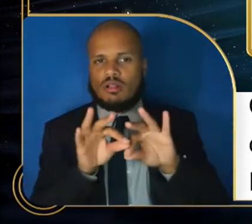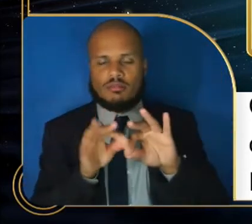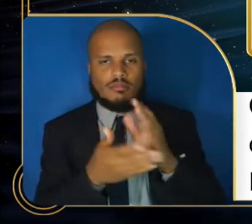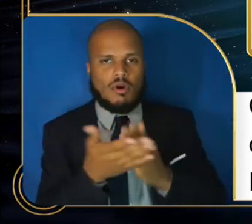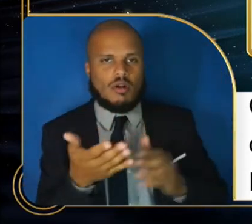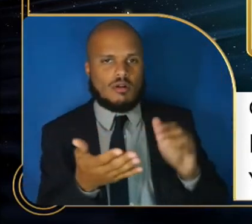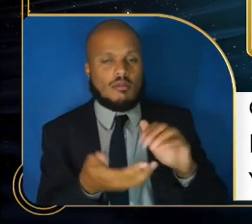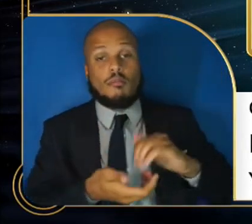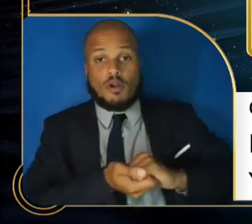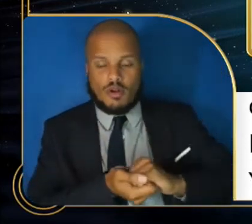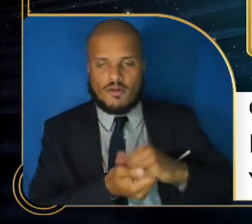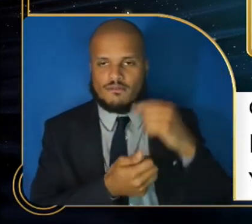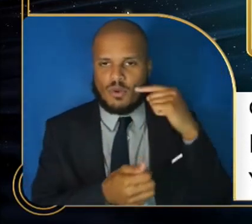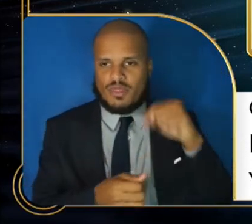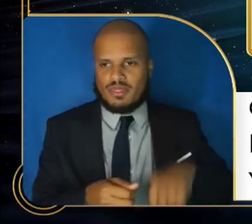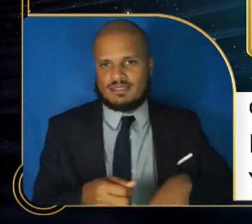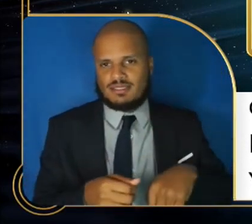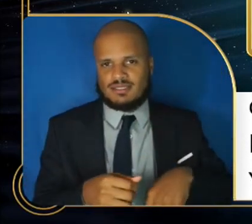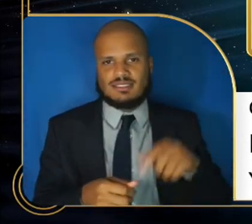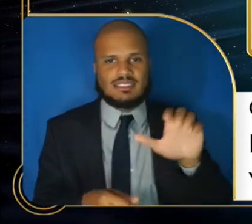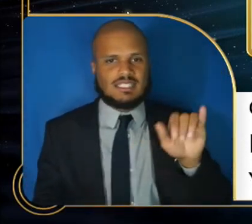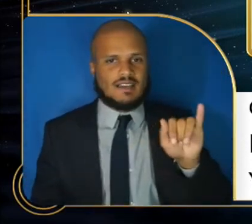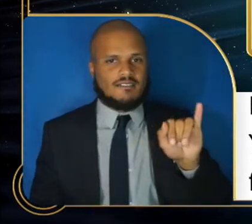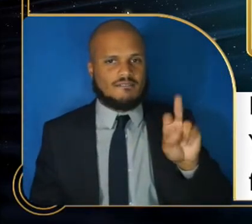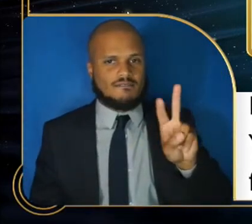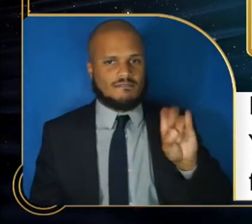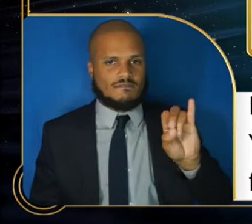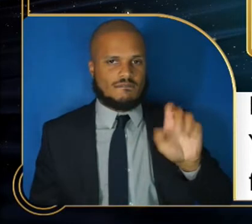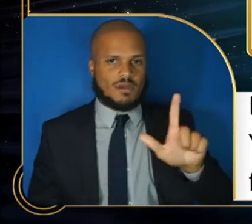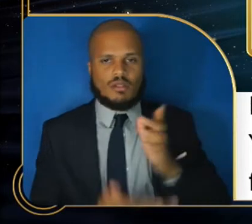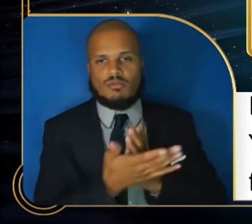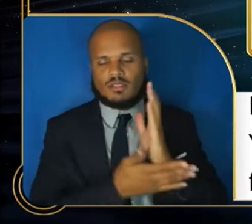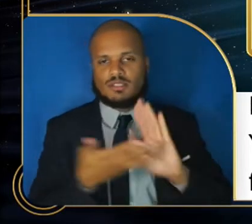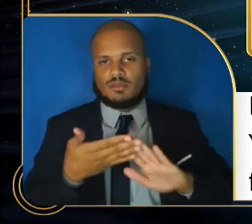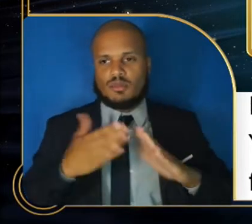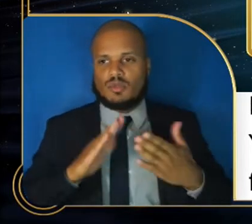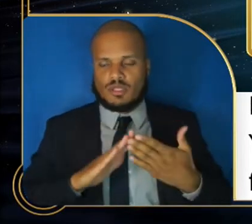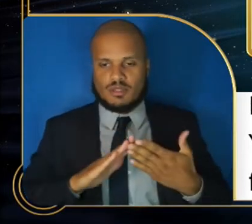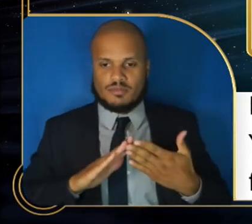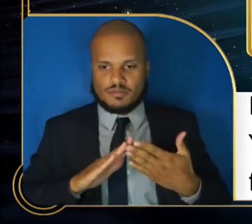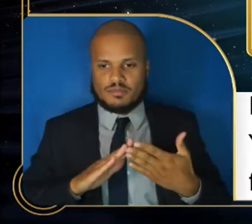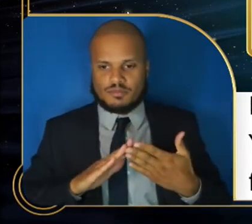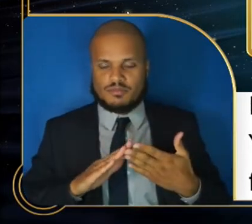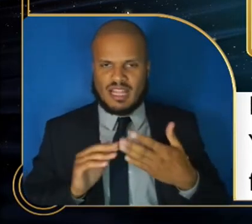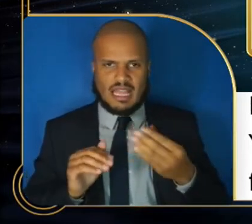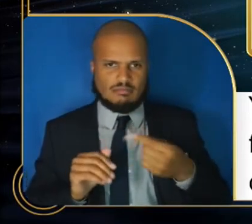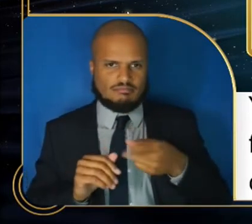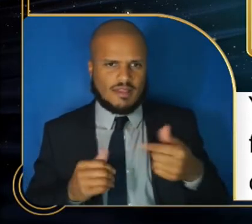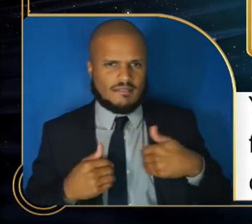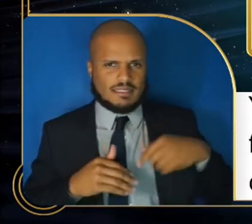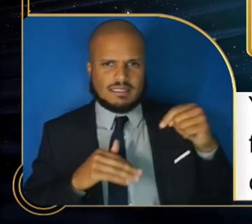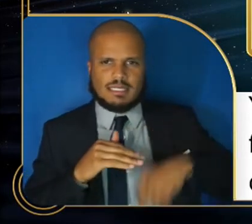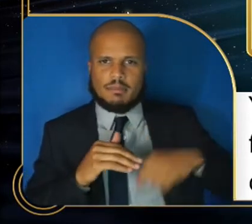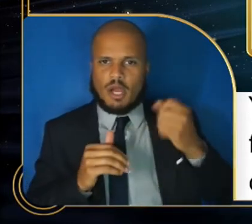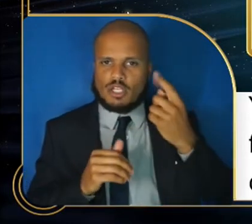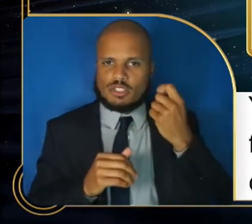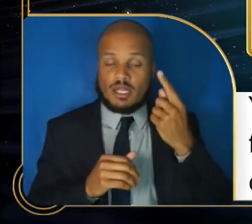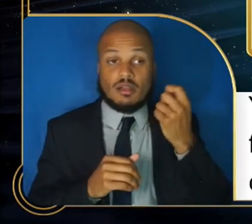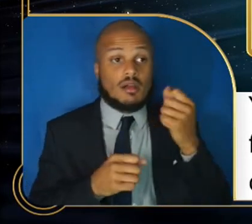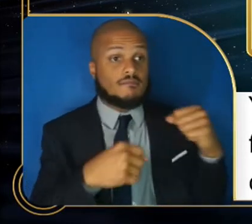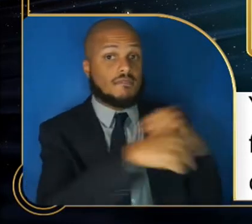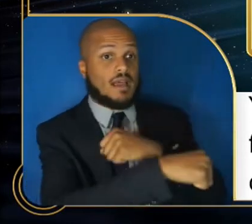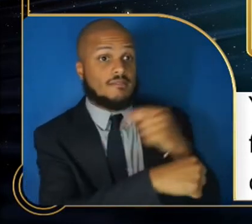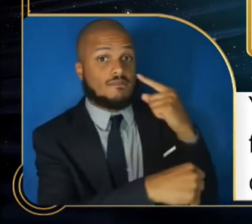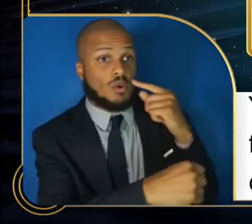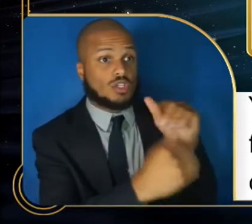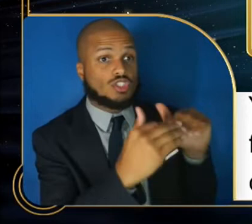partner in the fabric of the civil rights community, guided by a deep understanding that the fight for justice